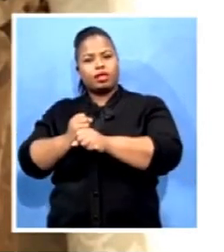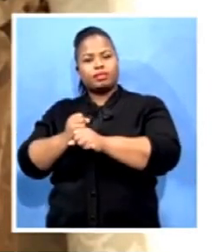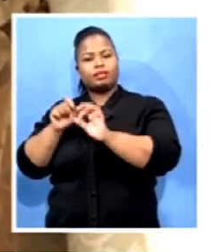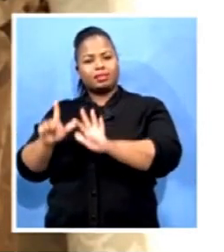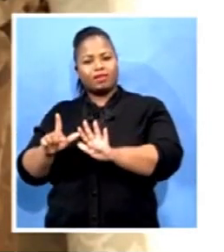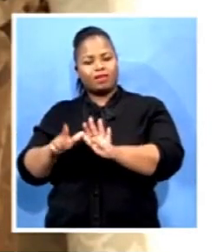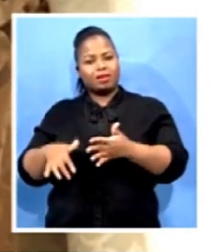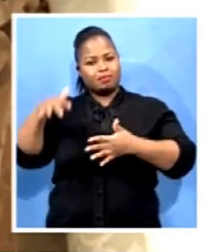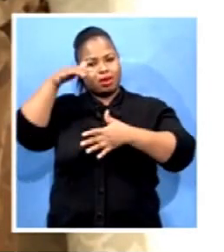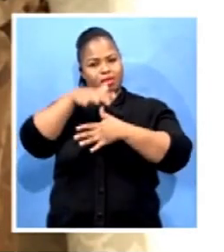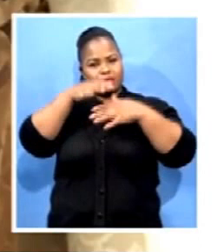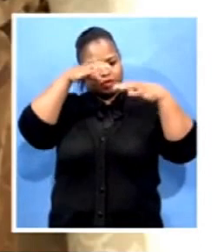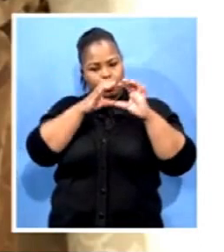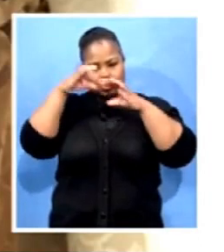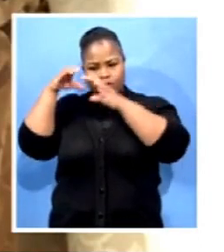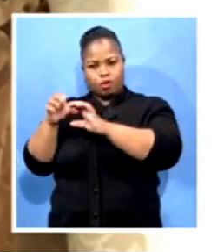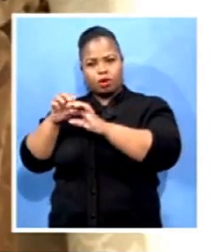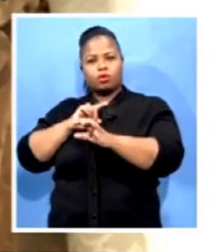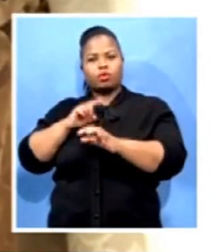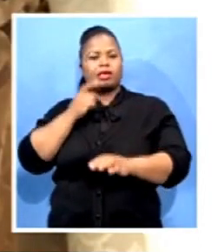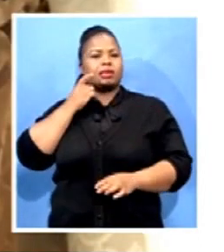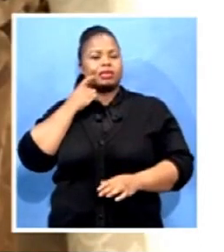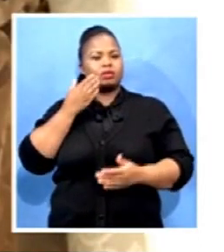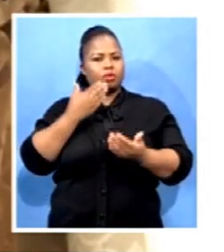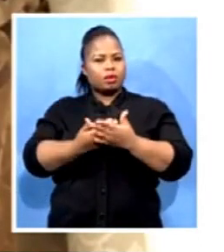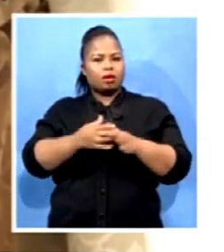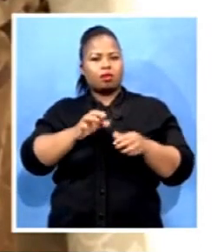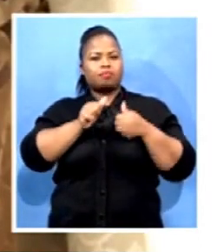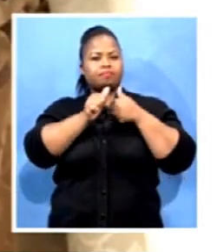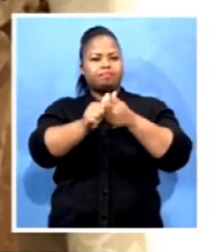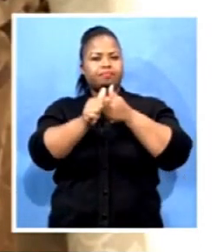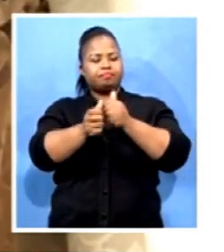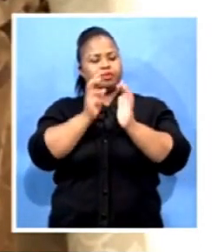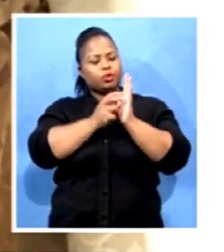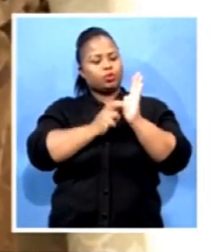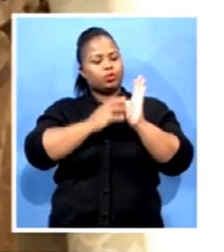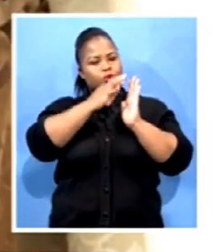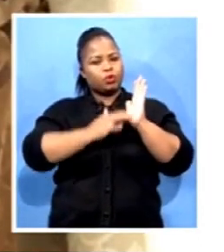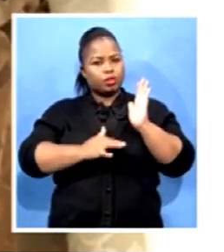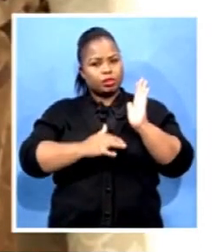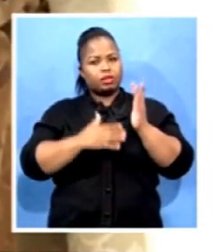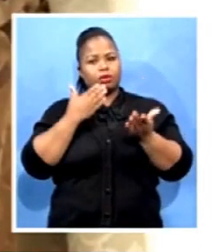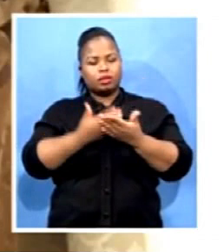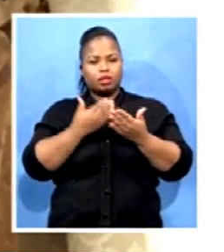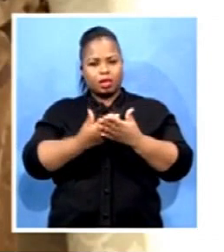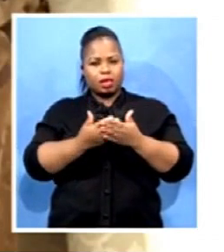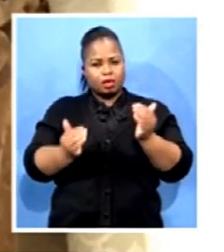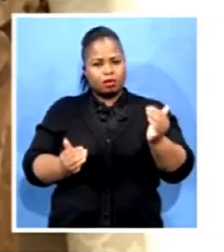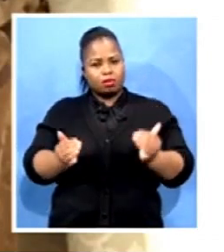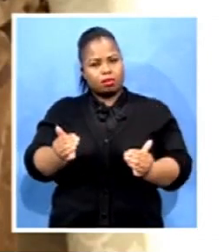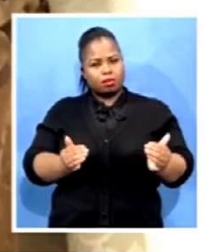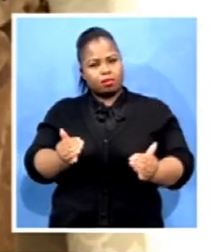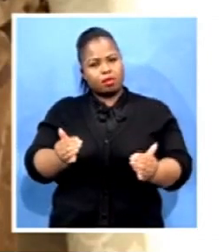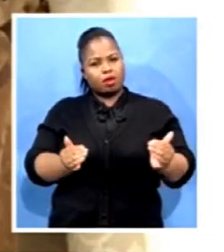space to comply with all the regulations as well as the precautionary measures. Because if you were to bring back the